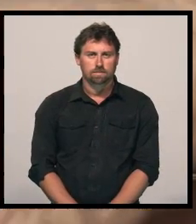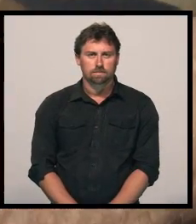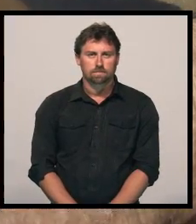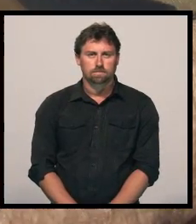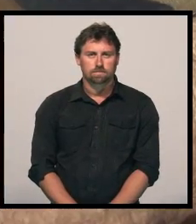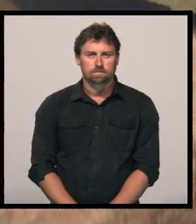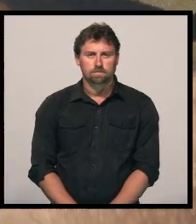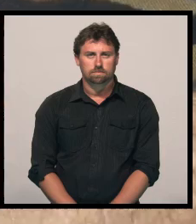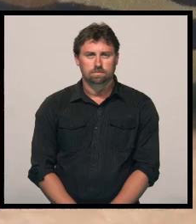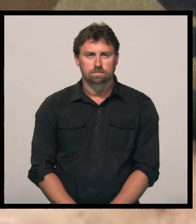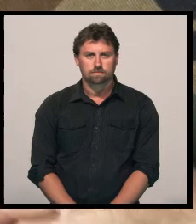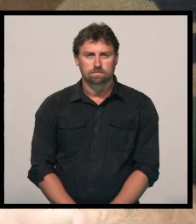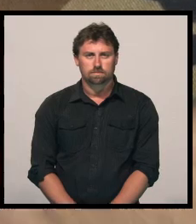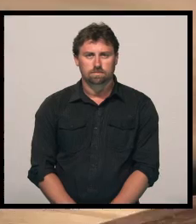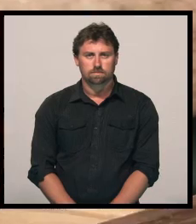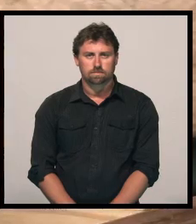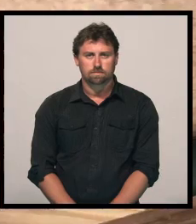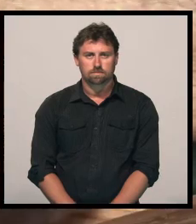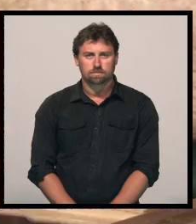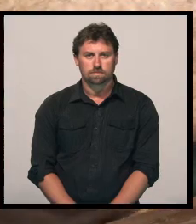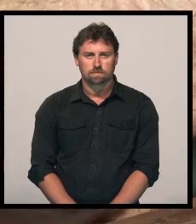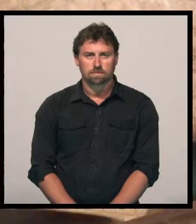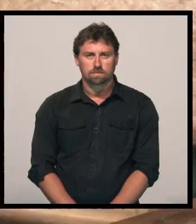Slide the panel in.